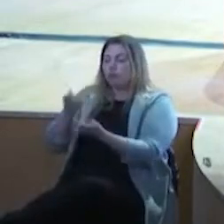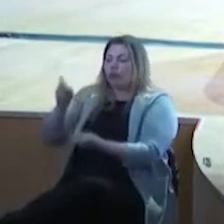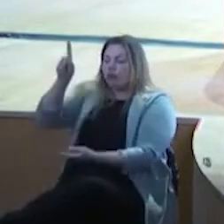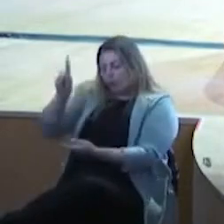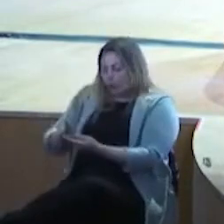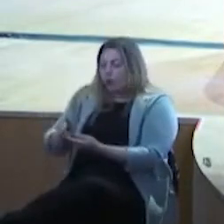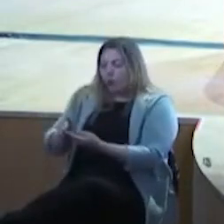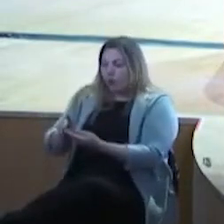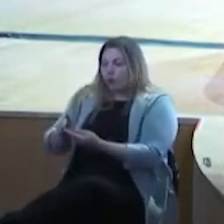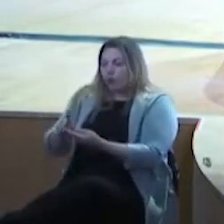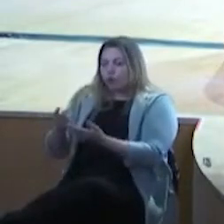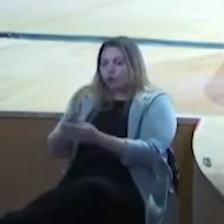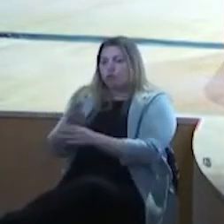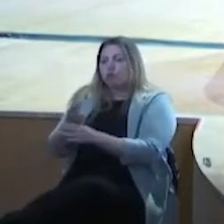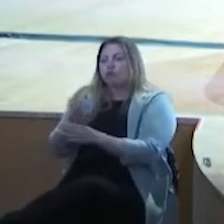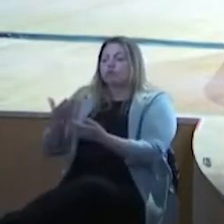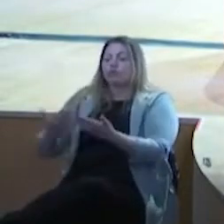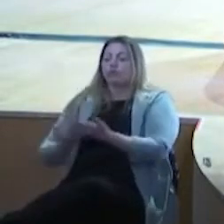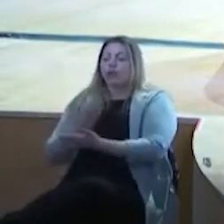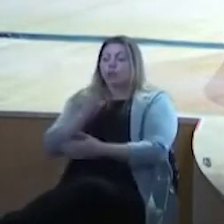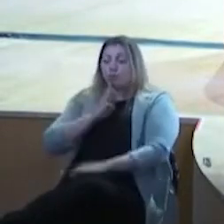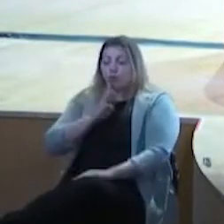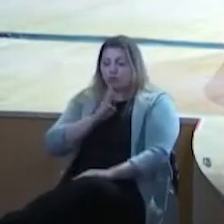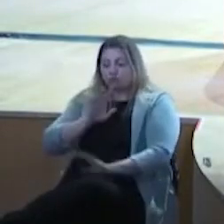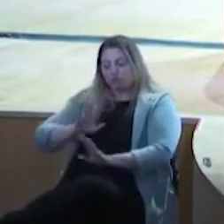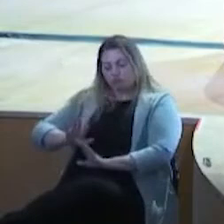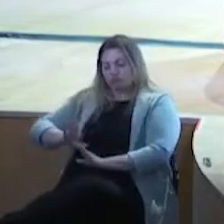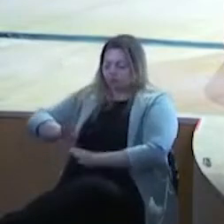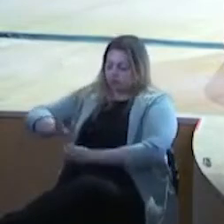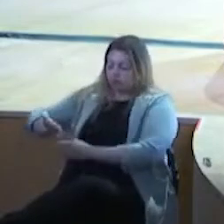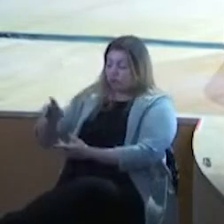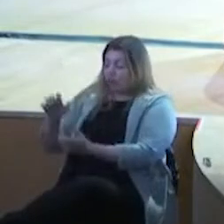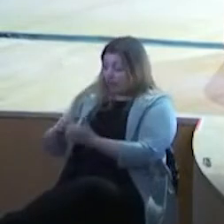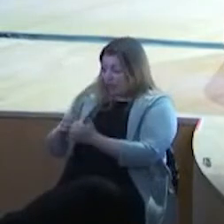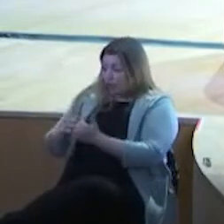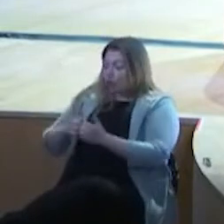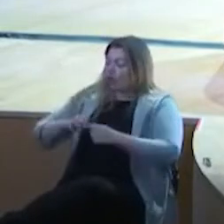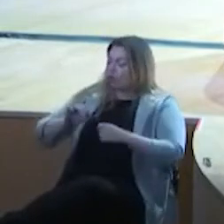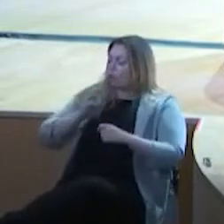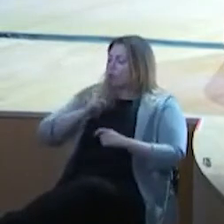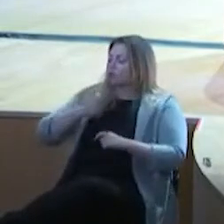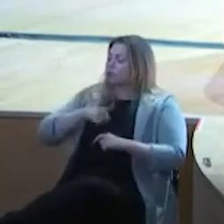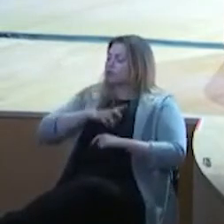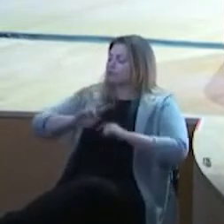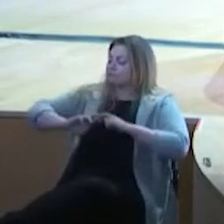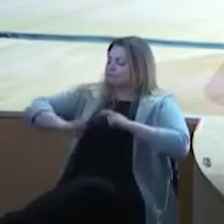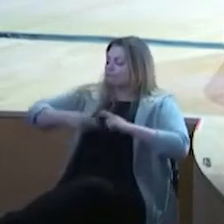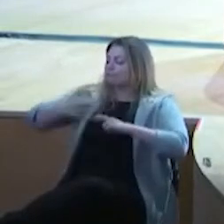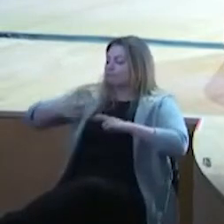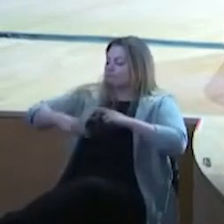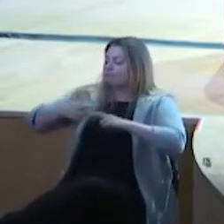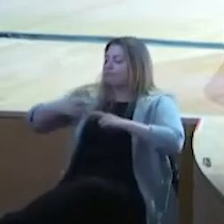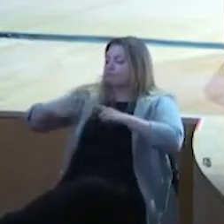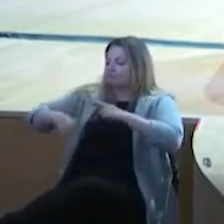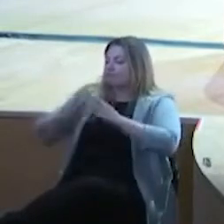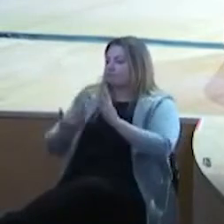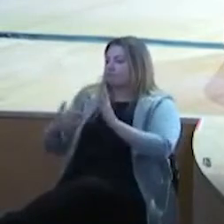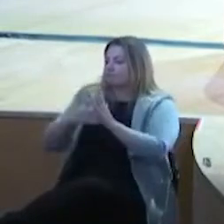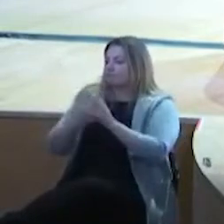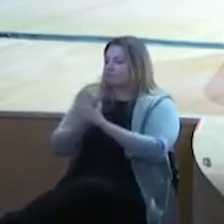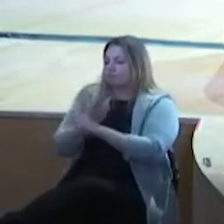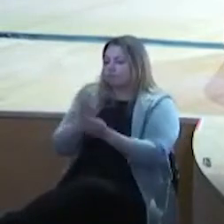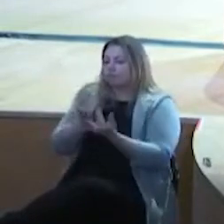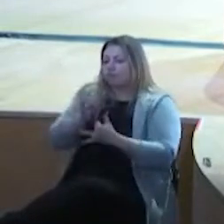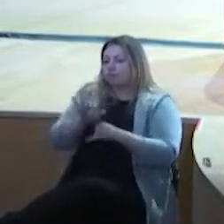use of fresh water resources by recycling the water through the system. And our